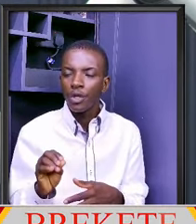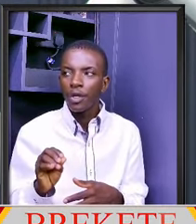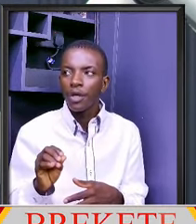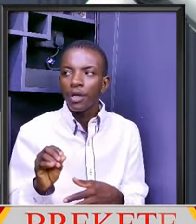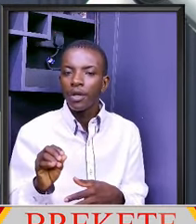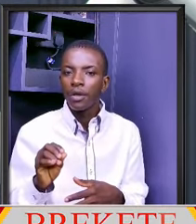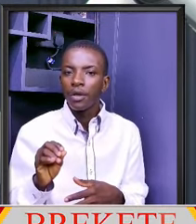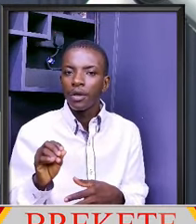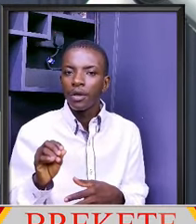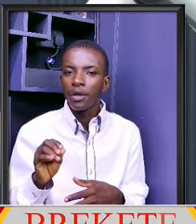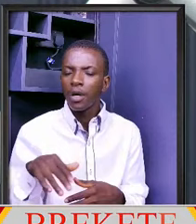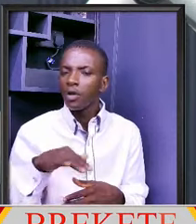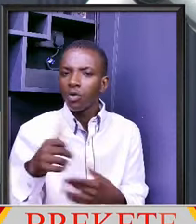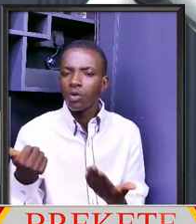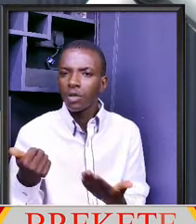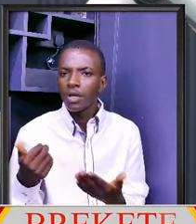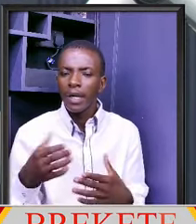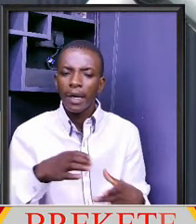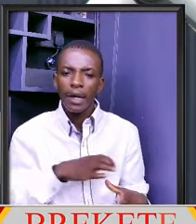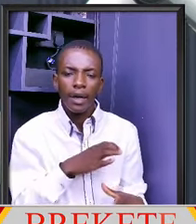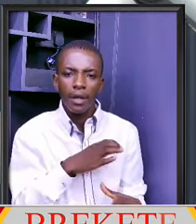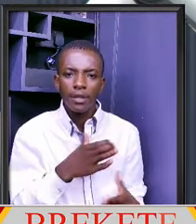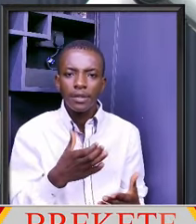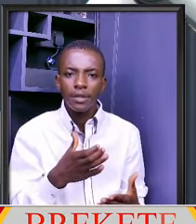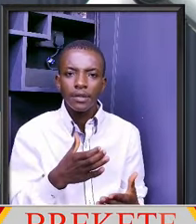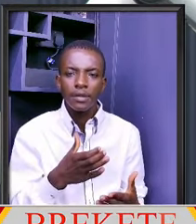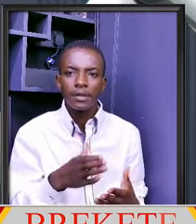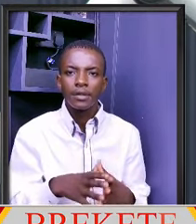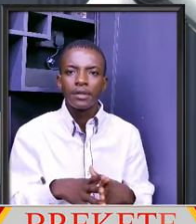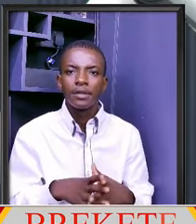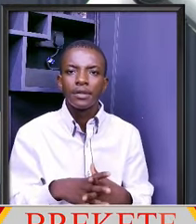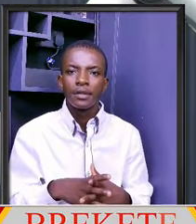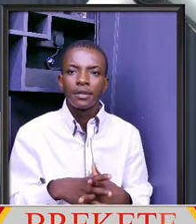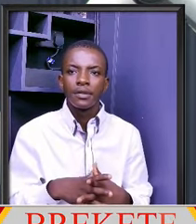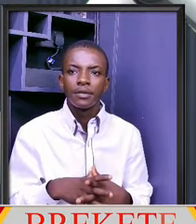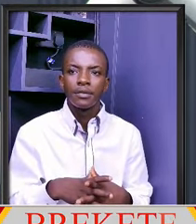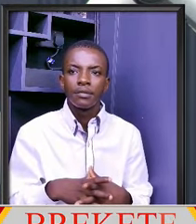rest. Character.